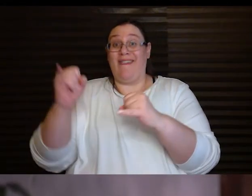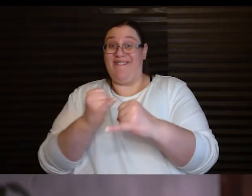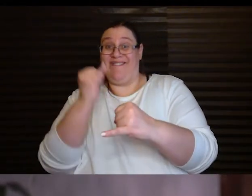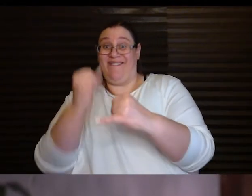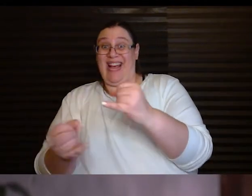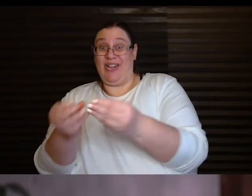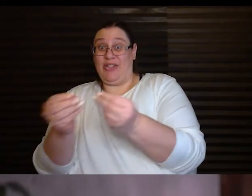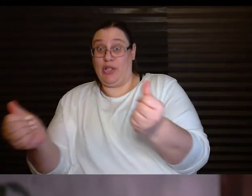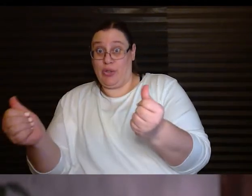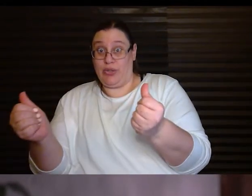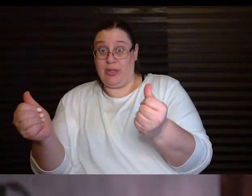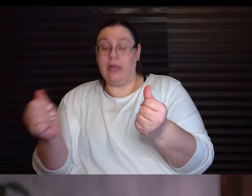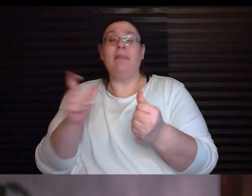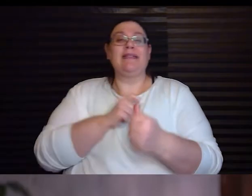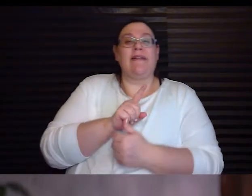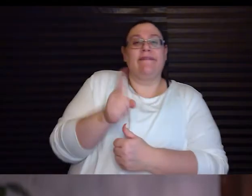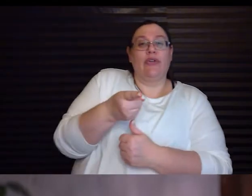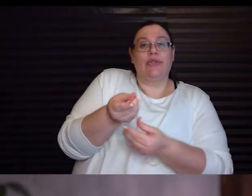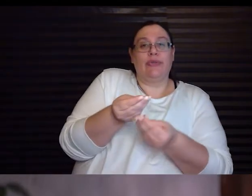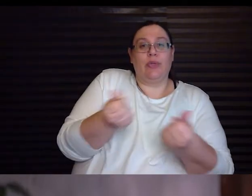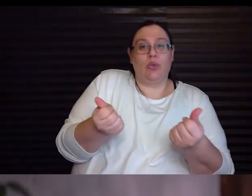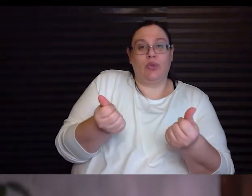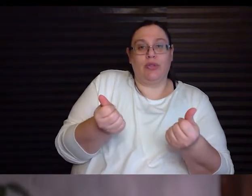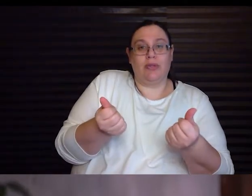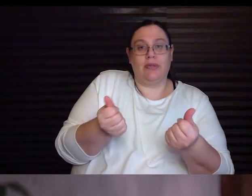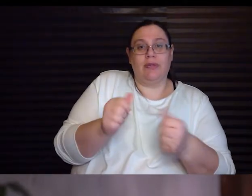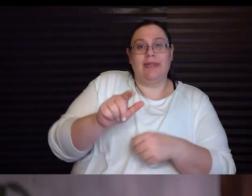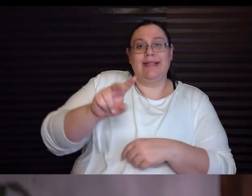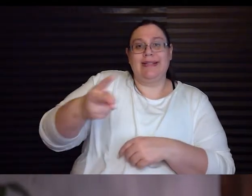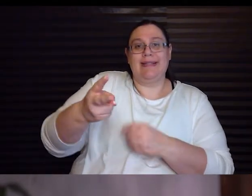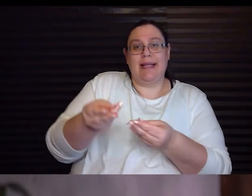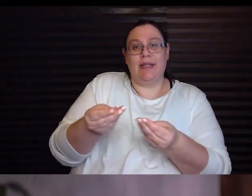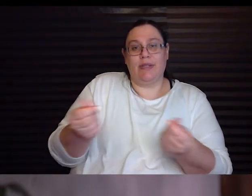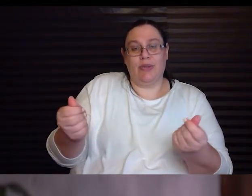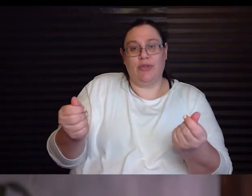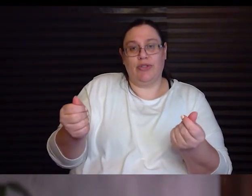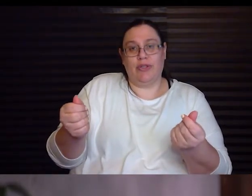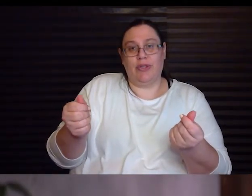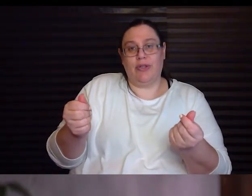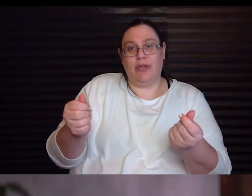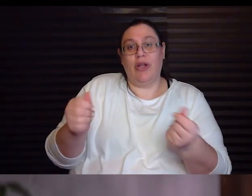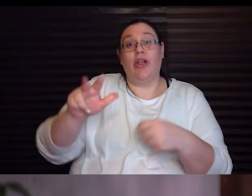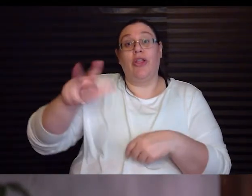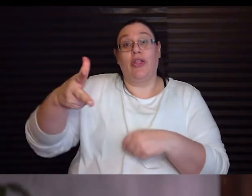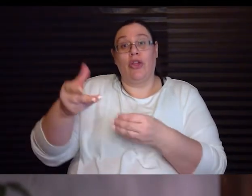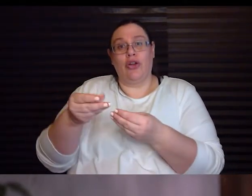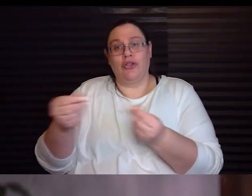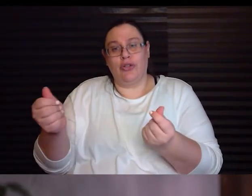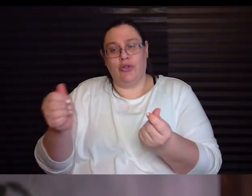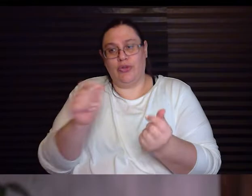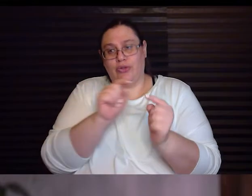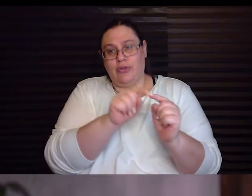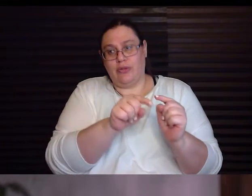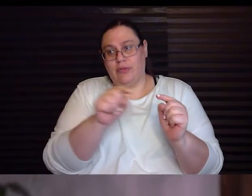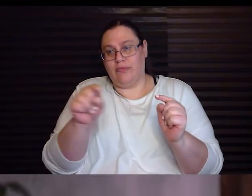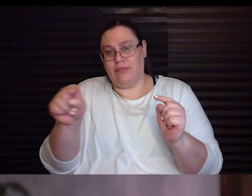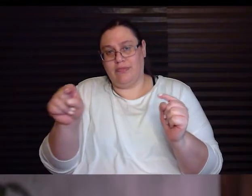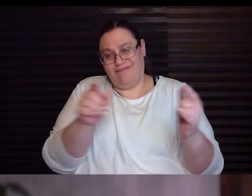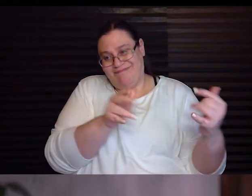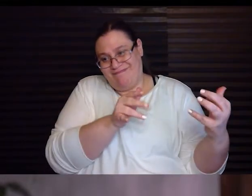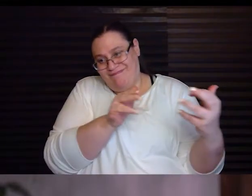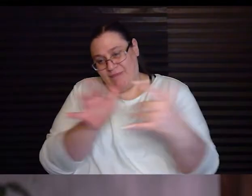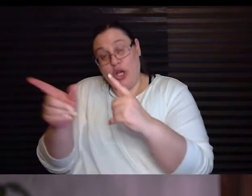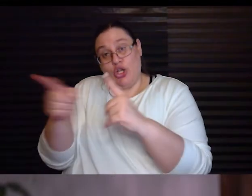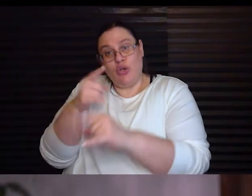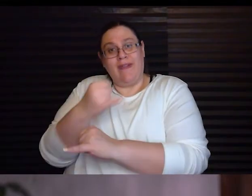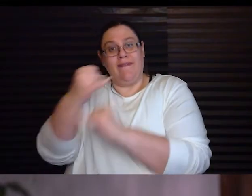solution, there must be a first solution, and then a second one, and even a third one. The move toward a